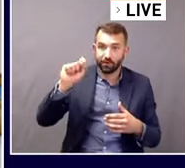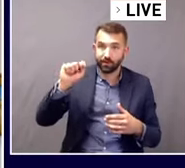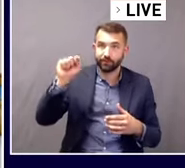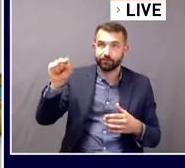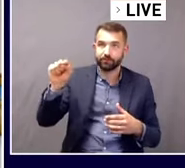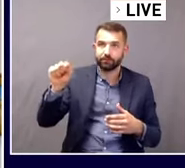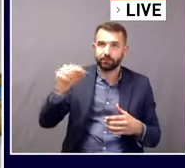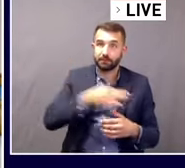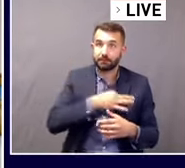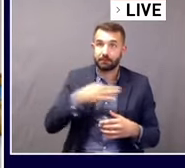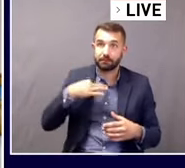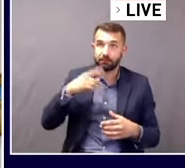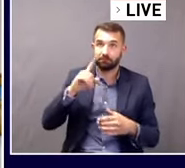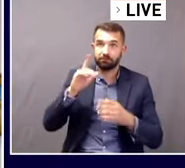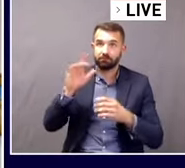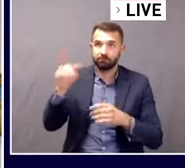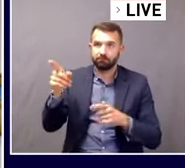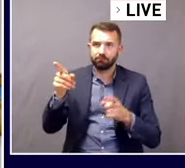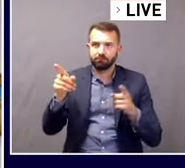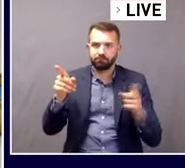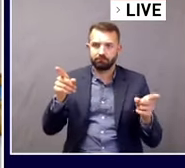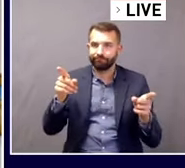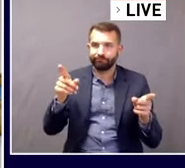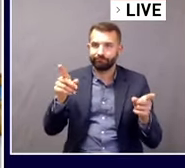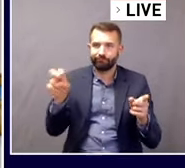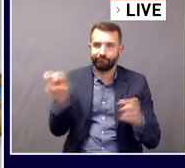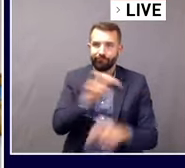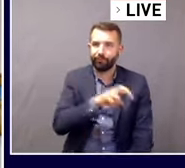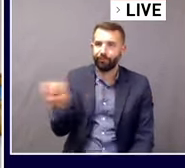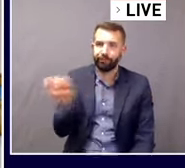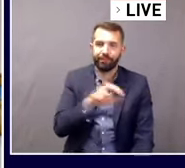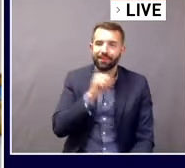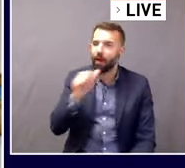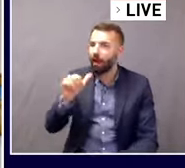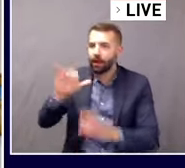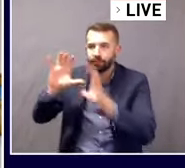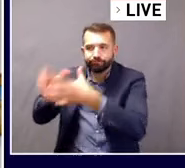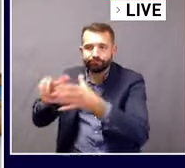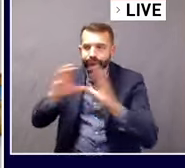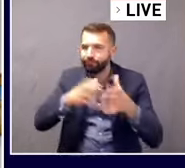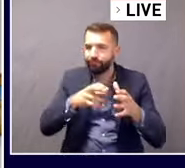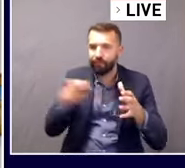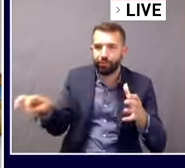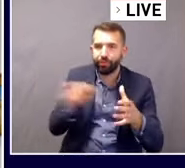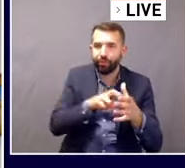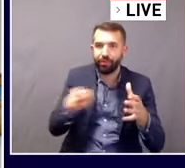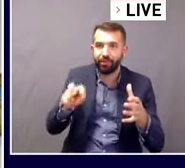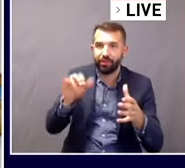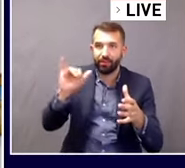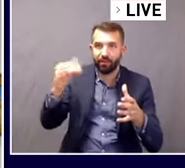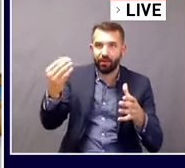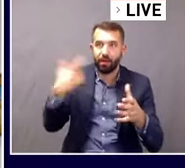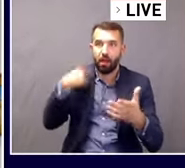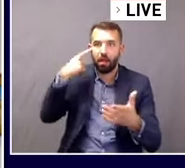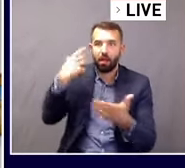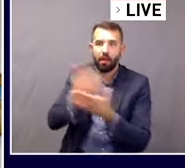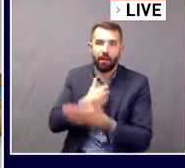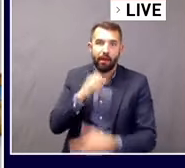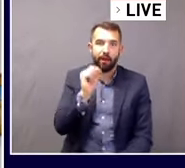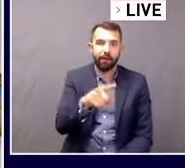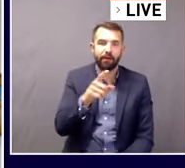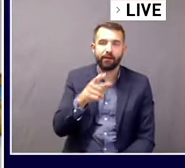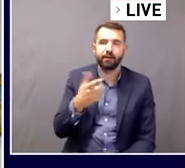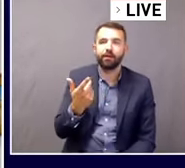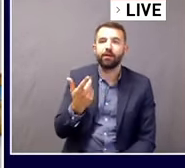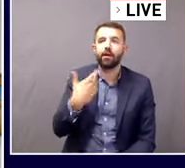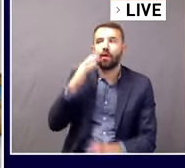sounds like you are referring questions about that probably to Maple Crest directly. And then also, can you just speak about what are the difficulties